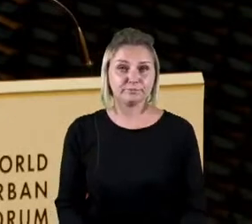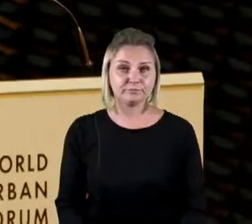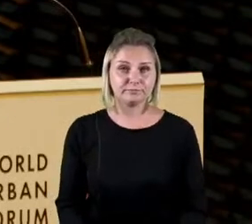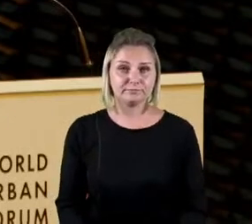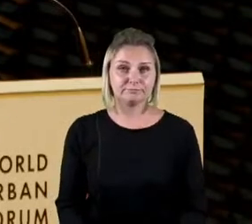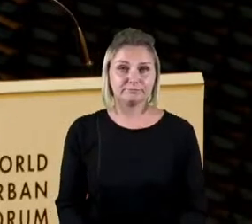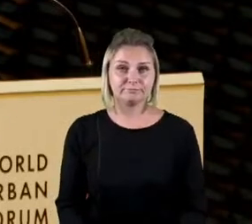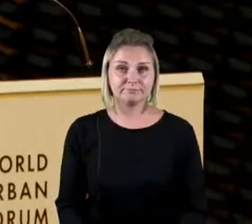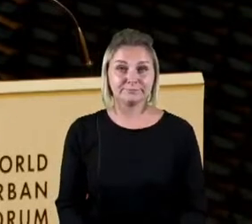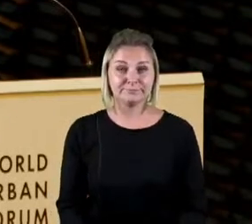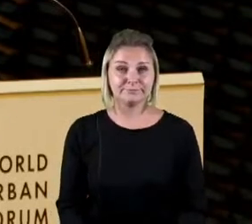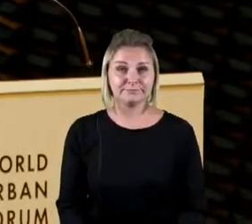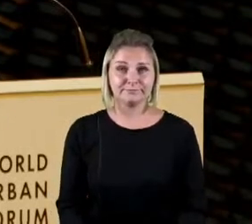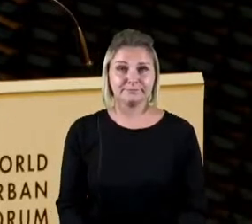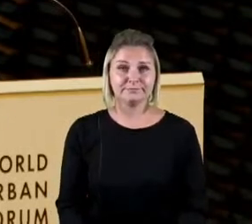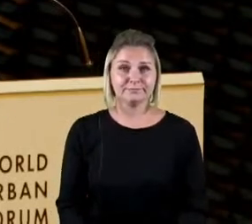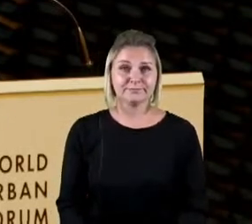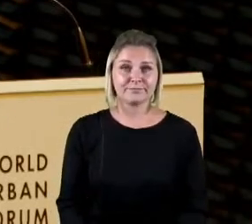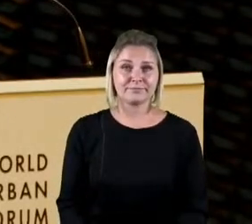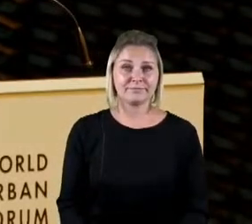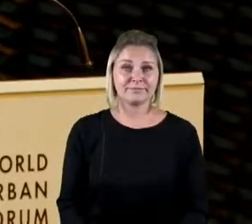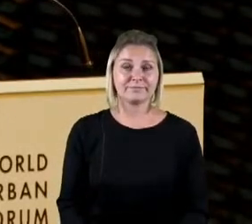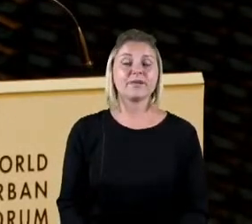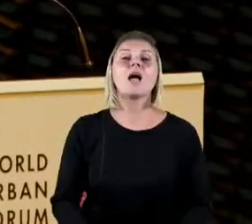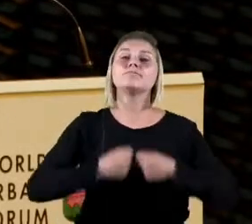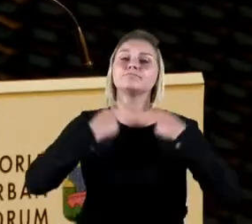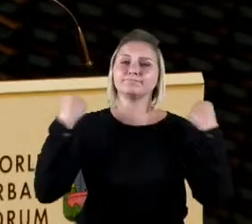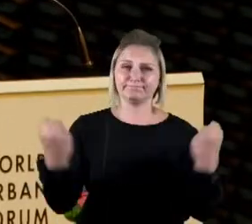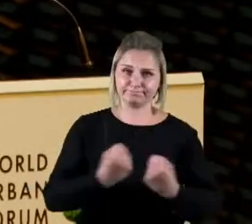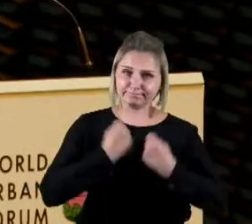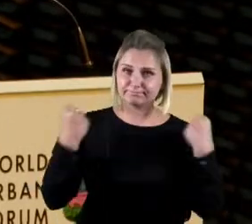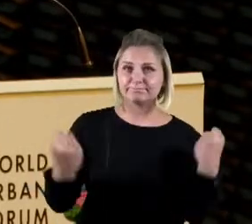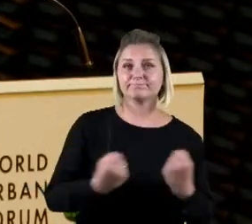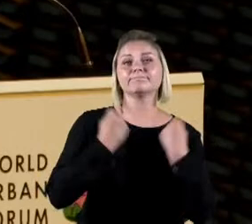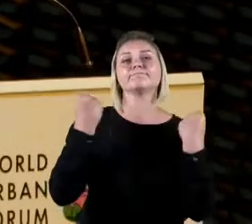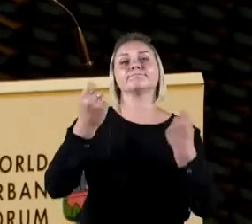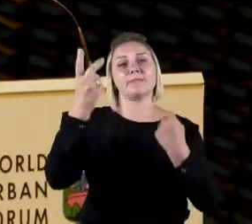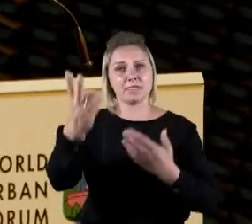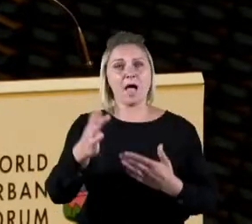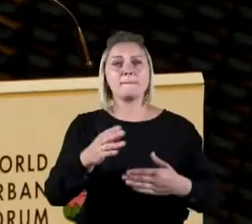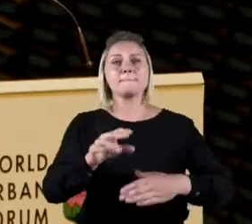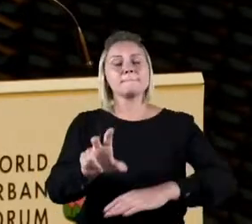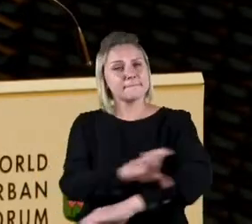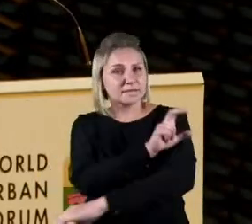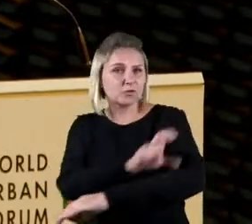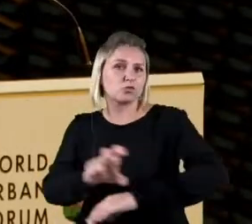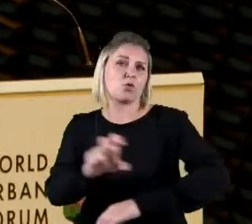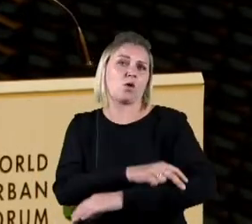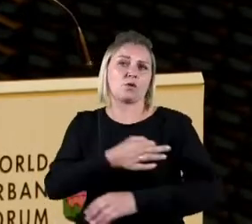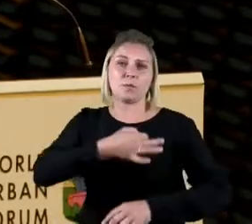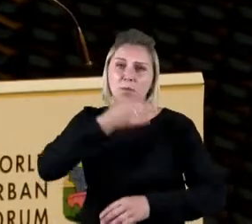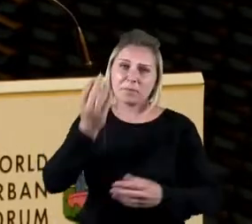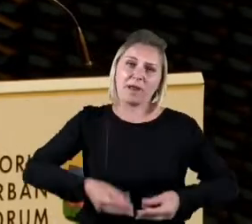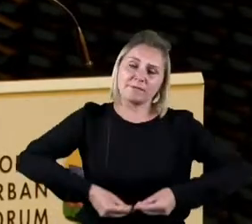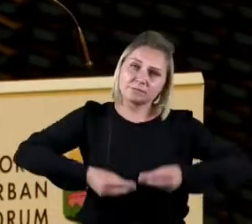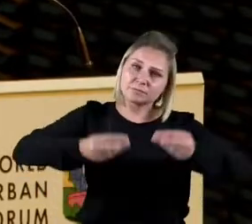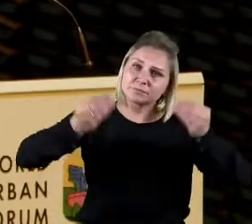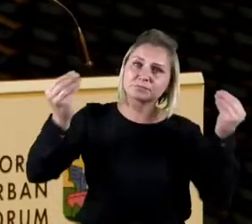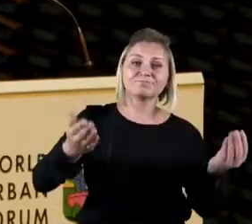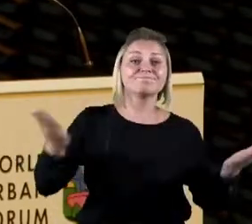we are pushing towards a digital society. So developing and promoting a government,